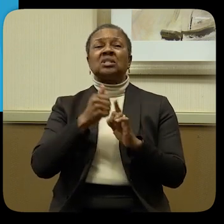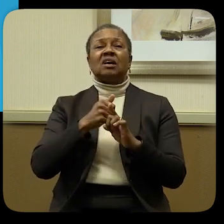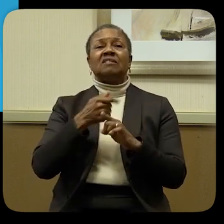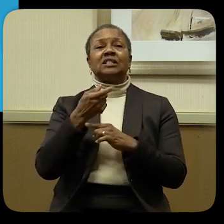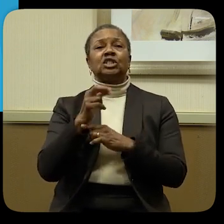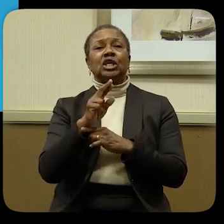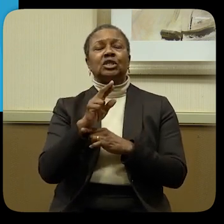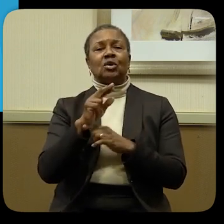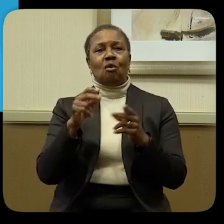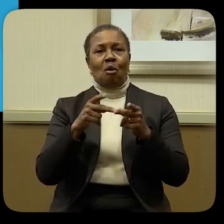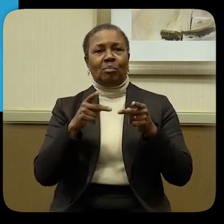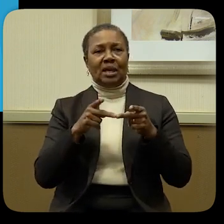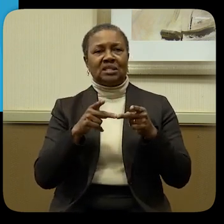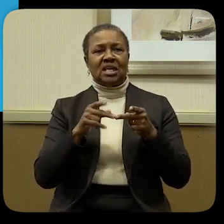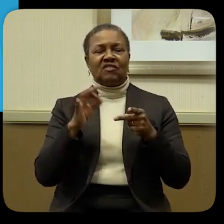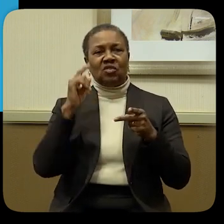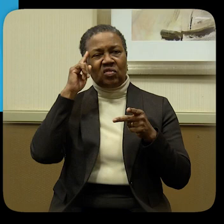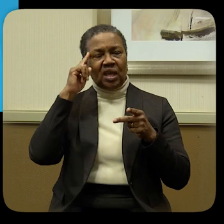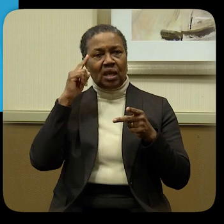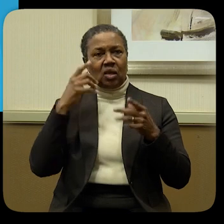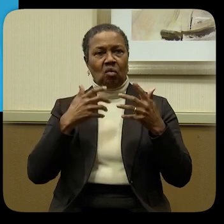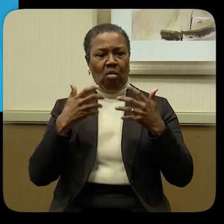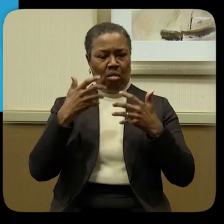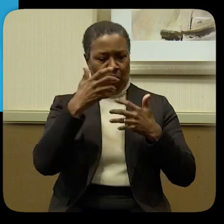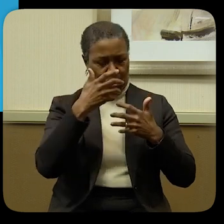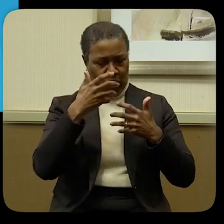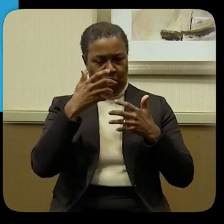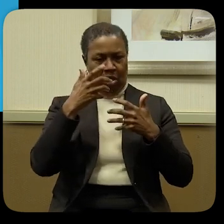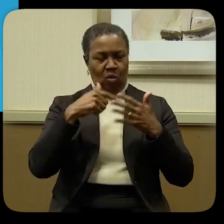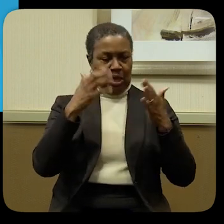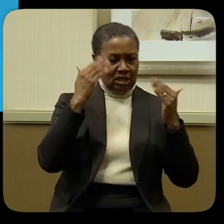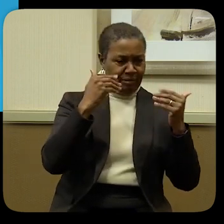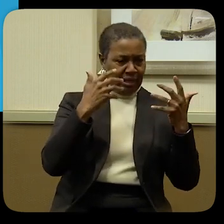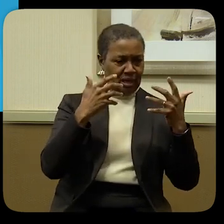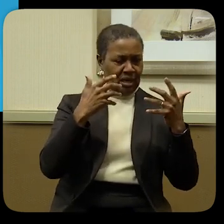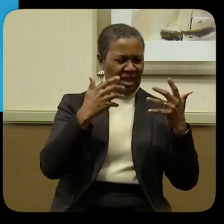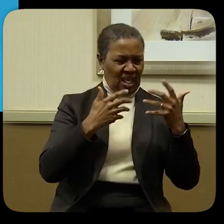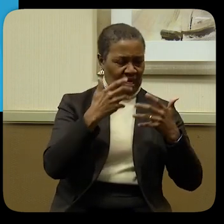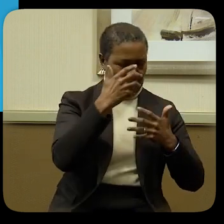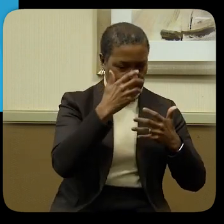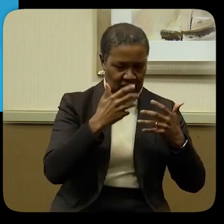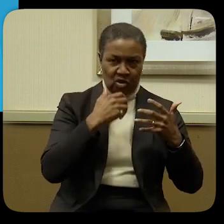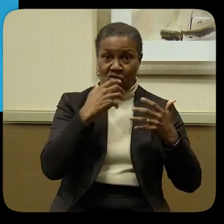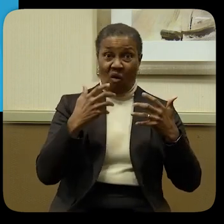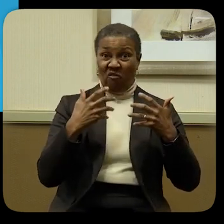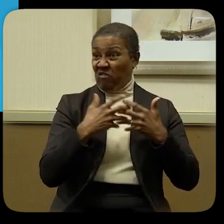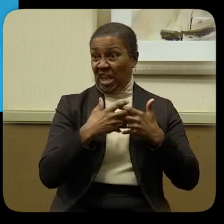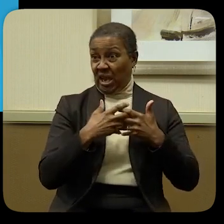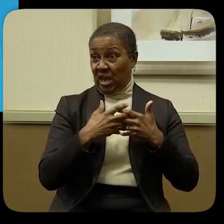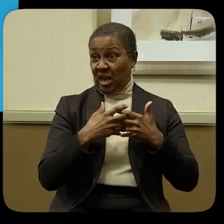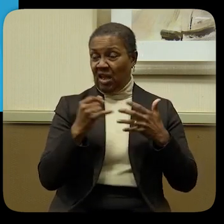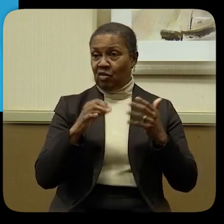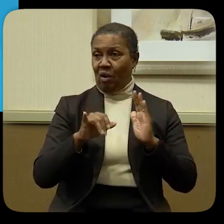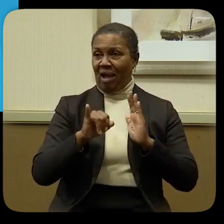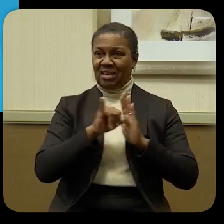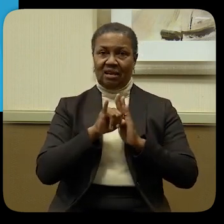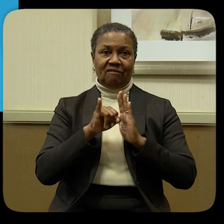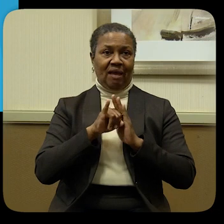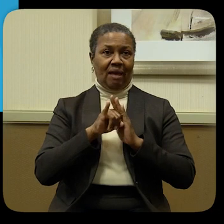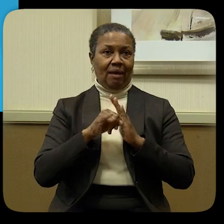So if you don't feel like you fit with what was the expected gender norms for you, or if you're